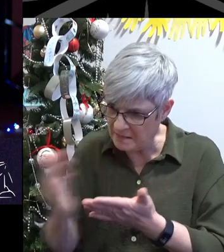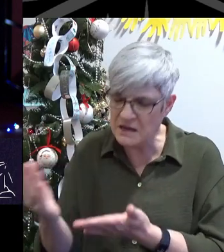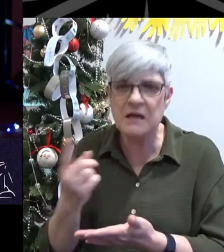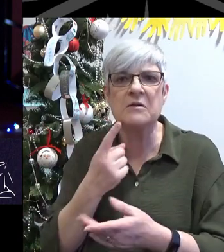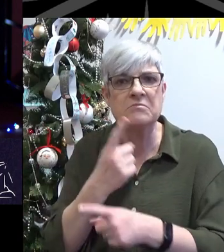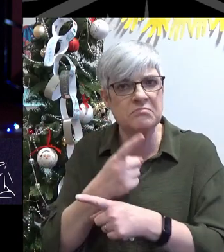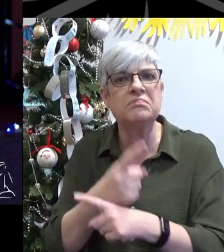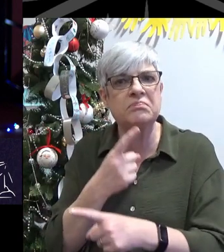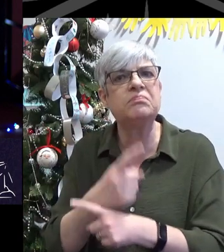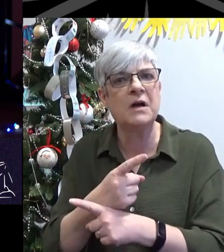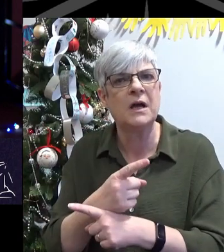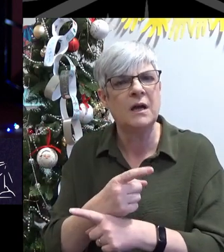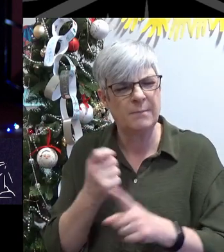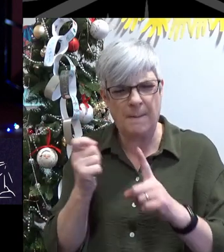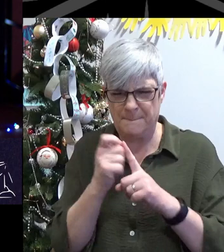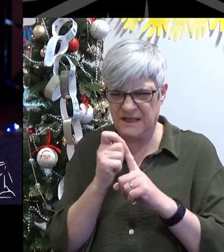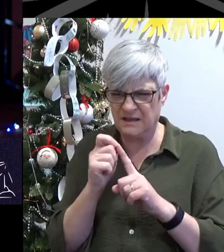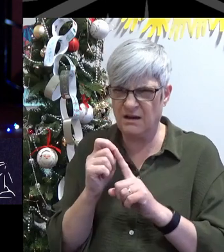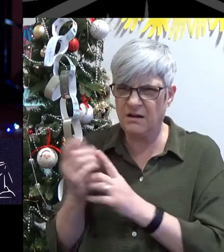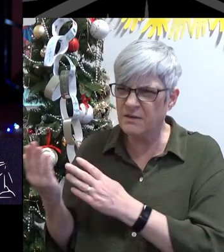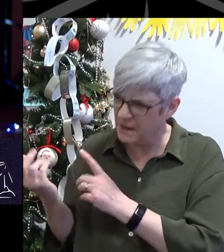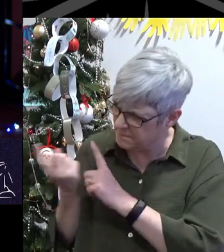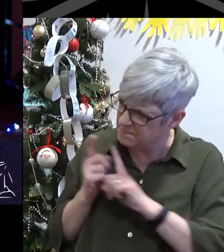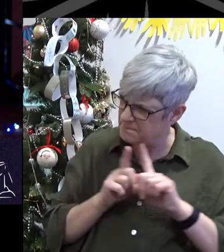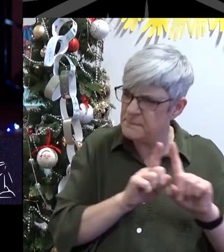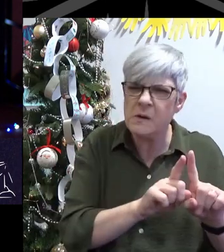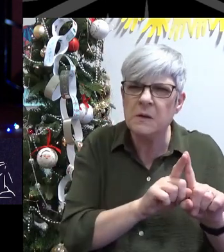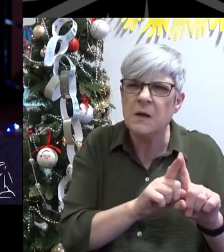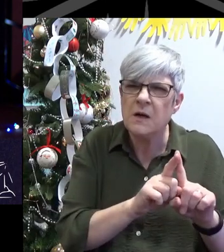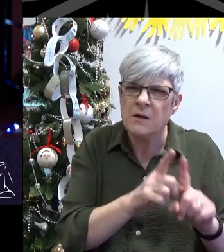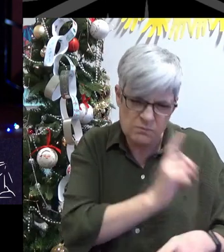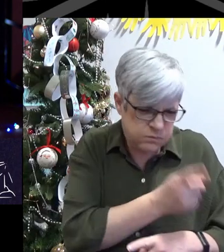and Peter took him aside and began to rebuke him.